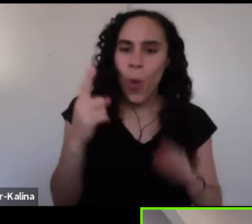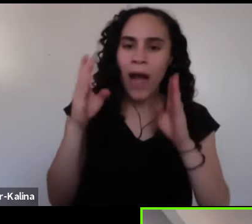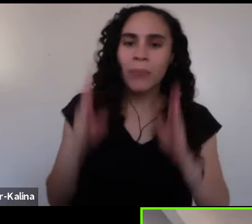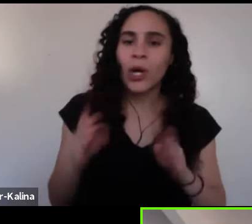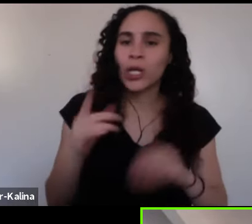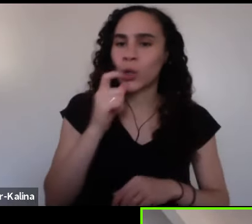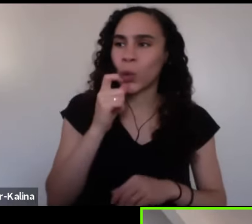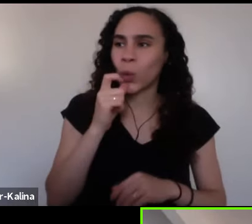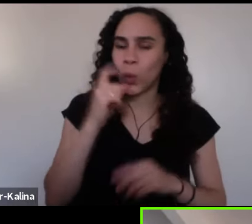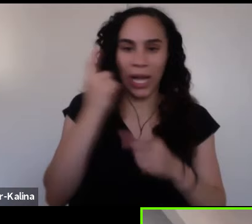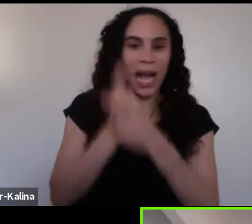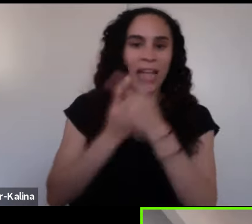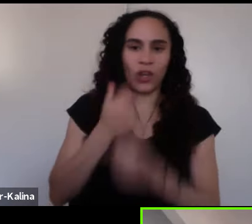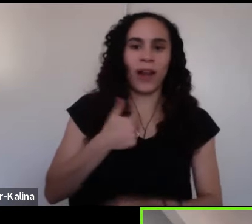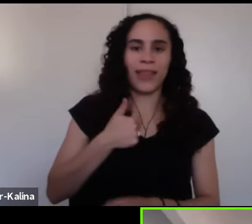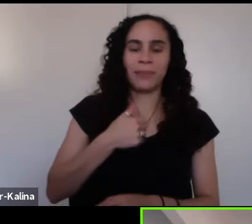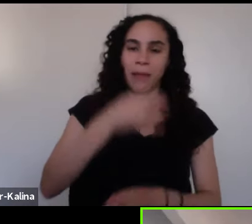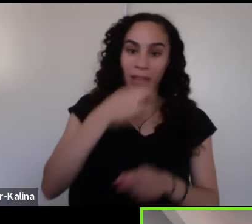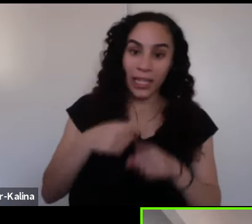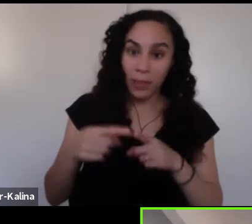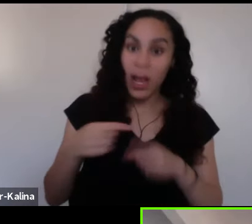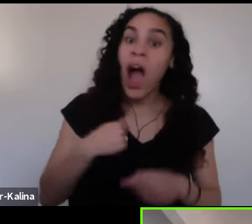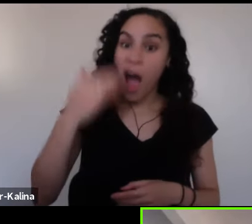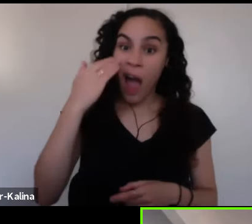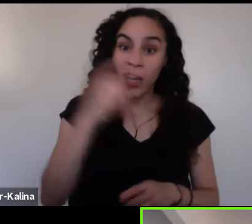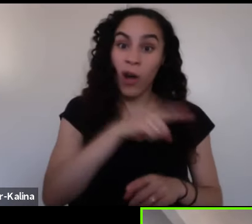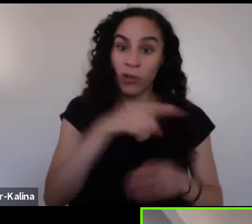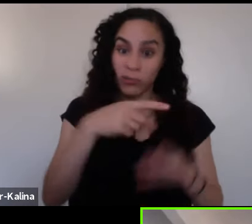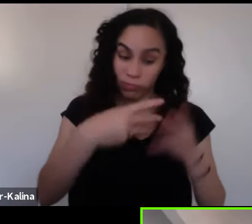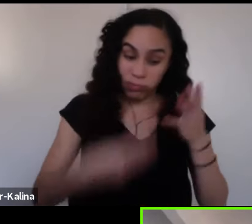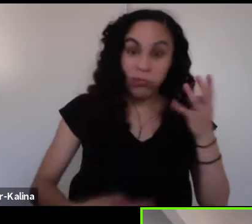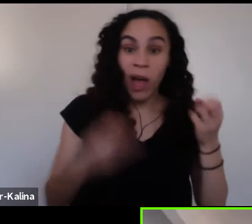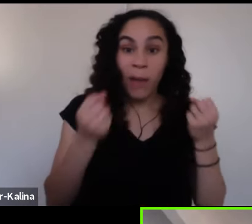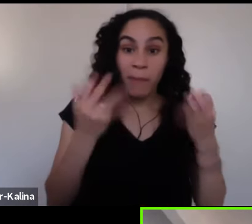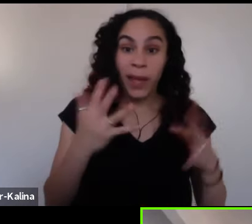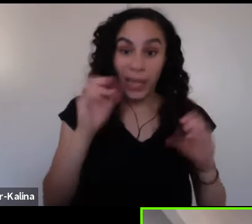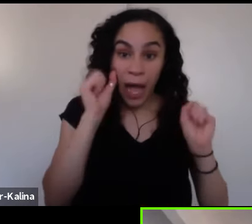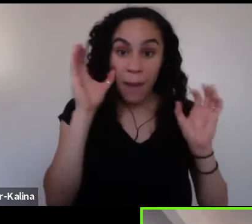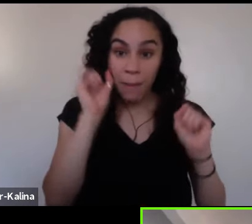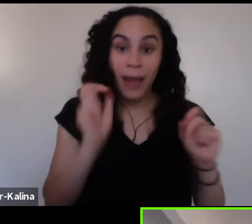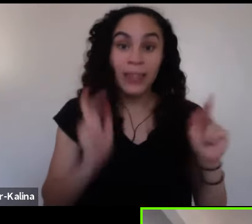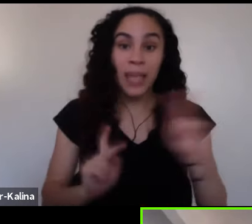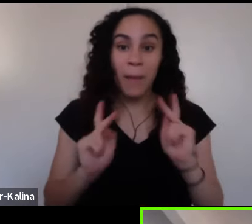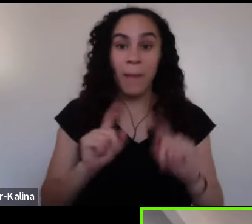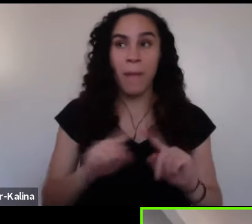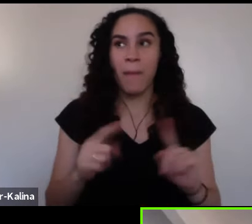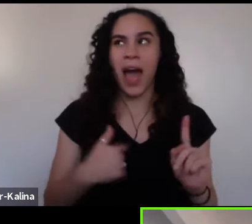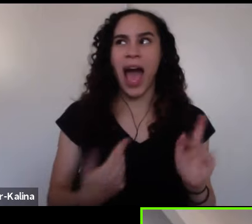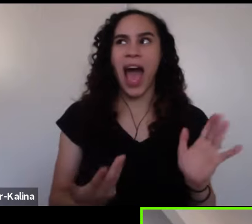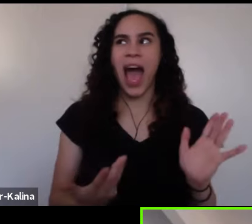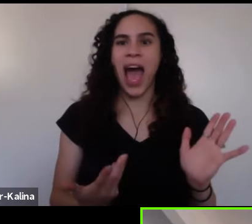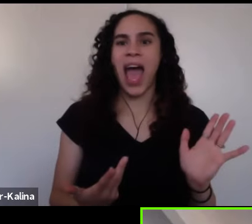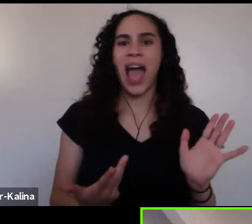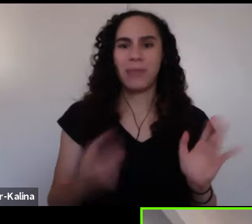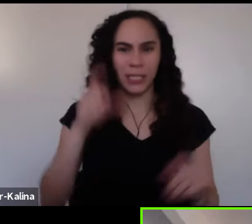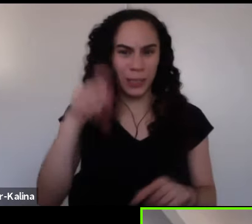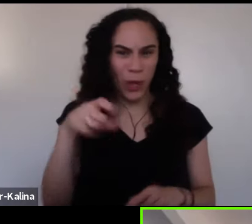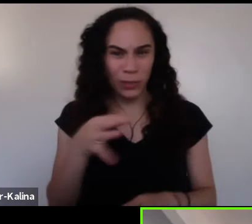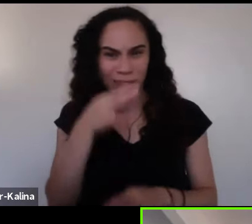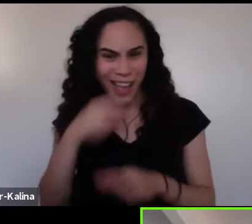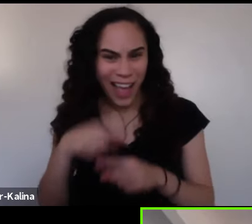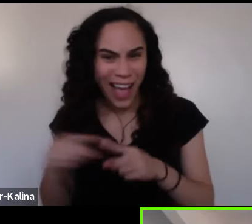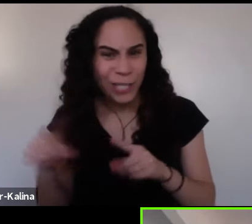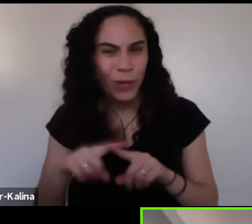some pretty amazing people, right? And but I'm supposed to be the expert in this, but the thing that I can